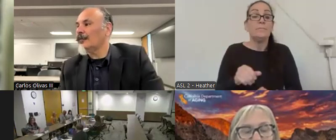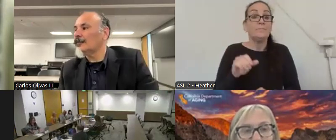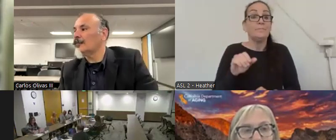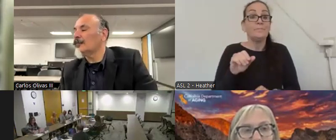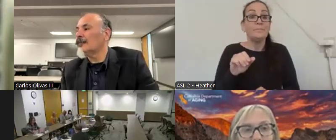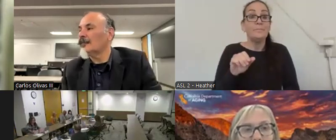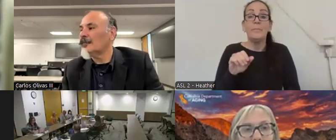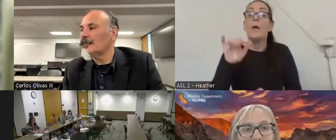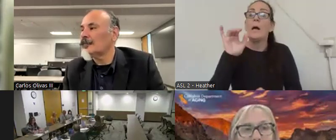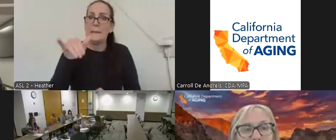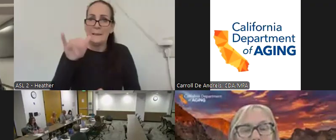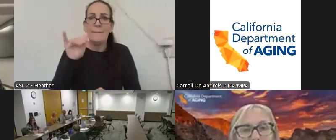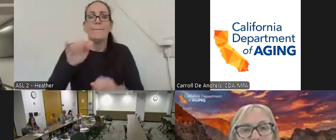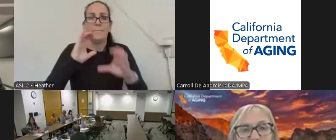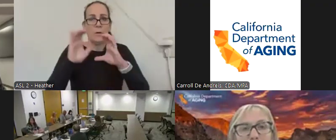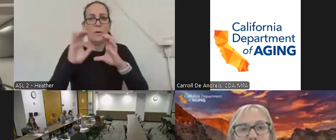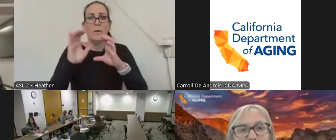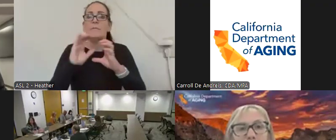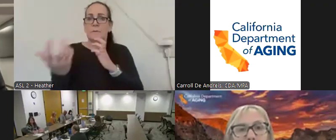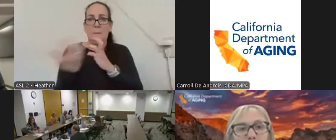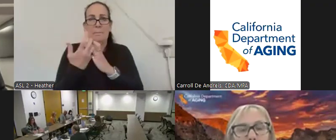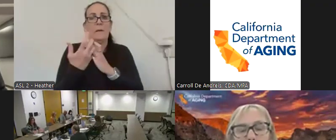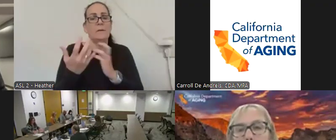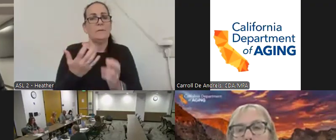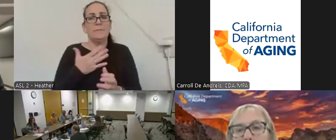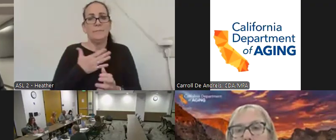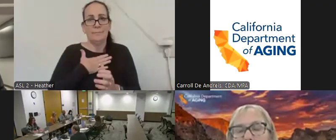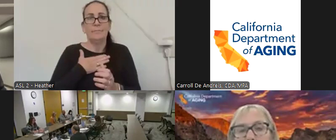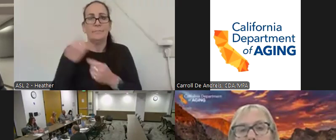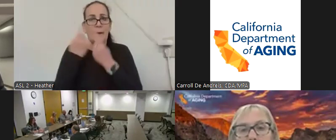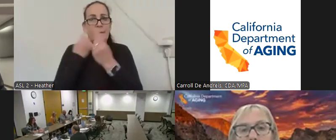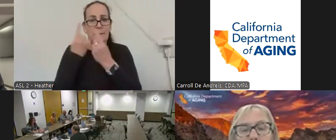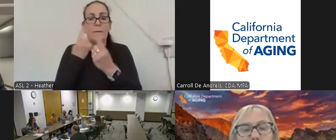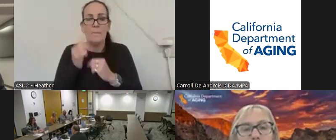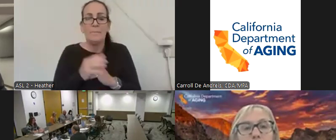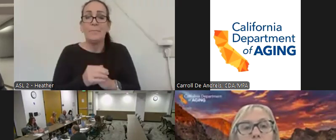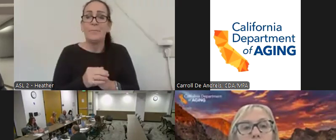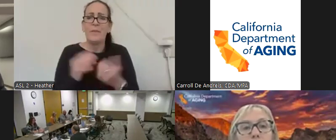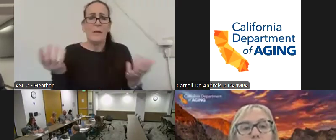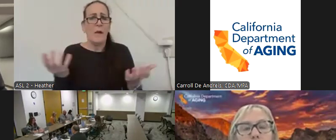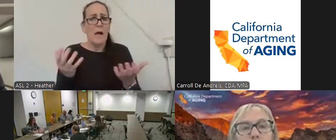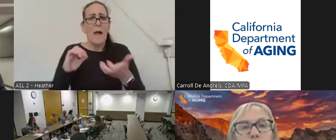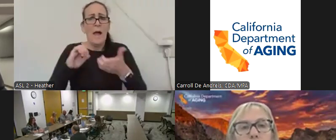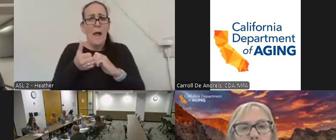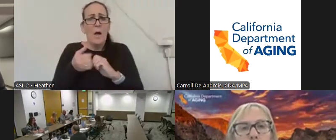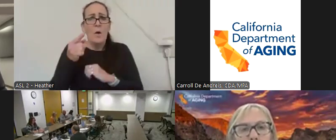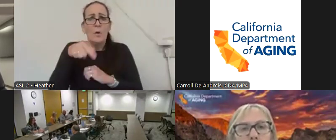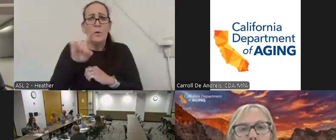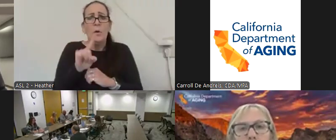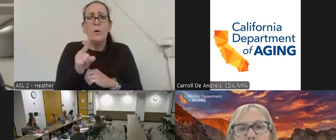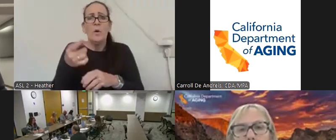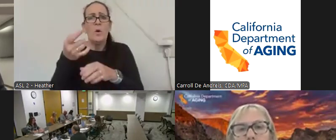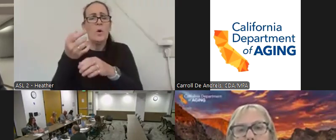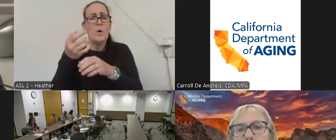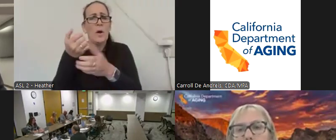That conversation is sort of along the lines of what I was wondering about is, how are you getting this out there so that